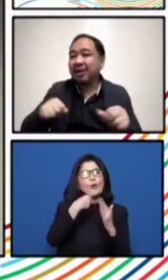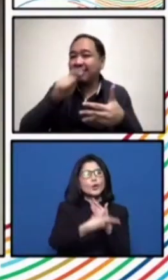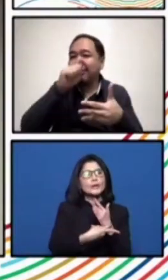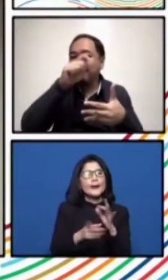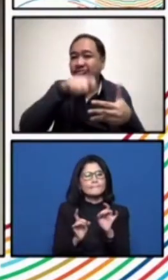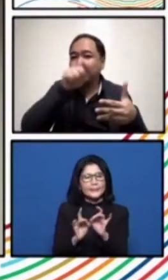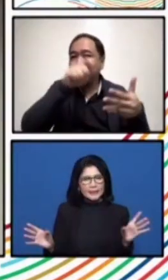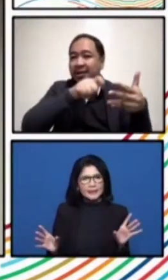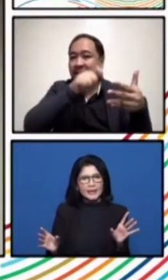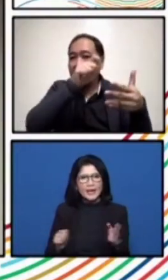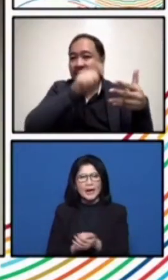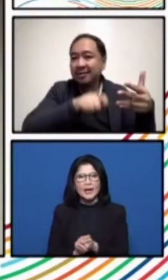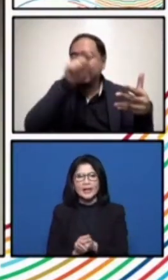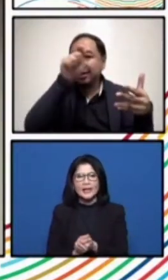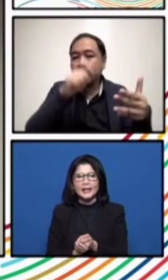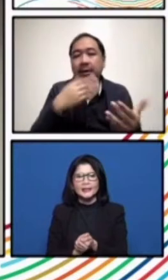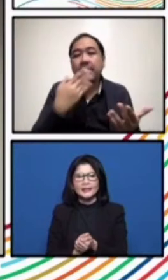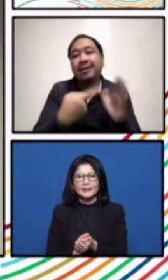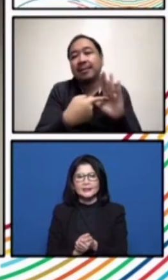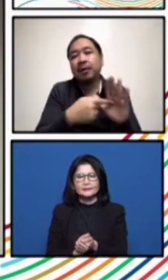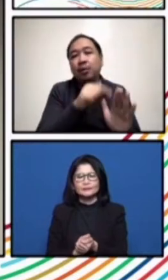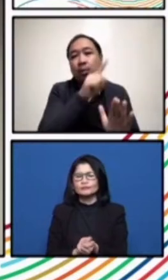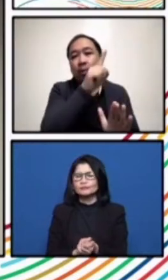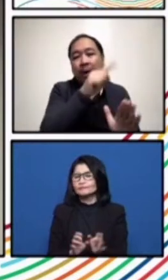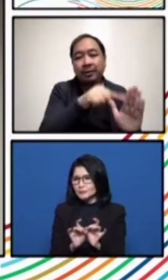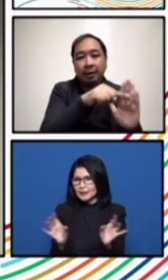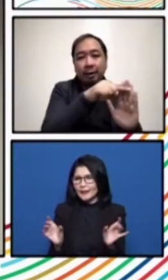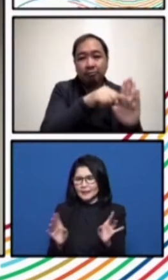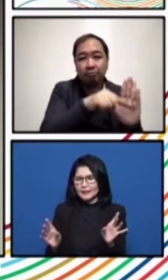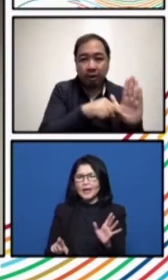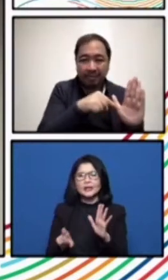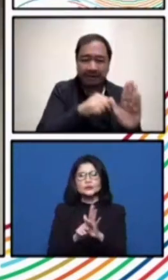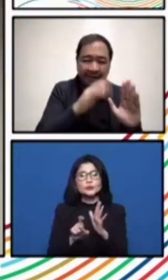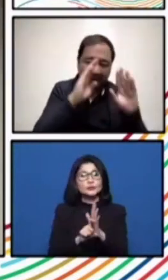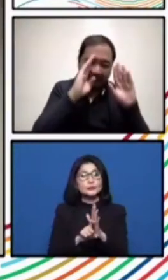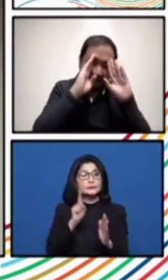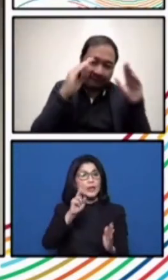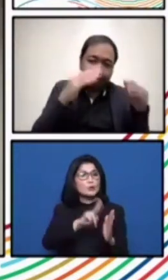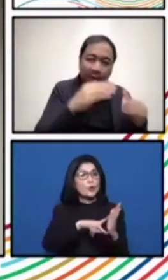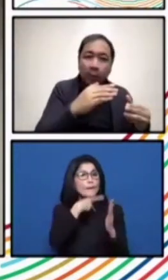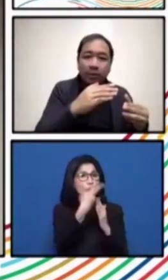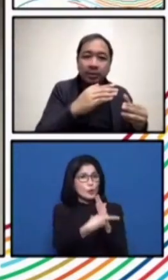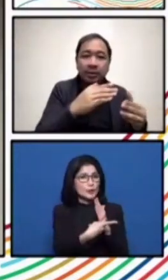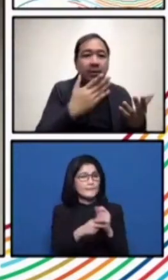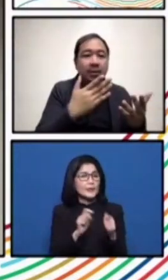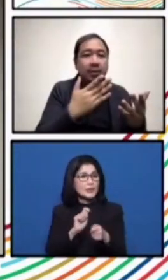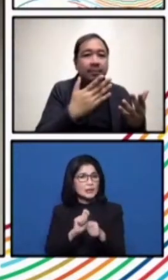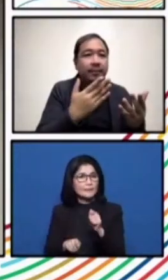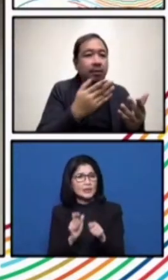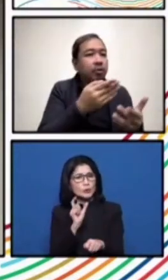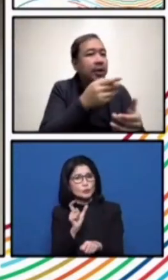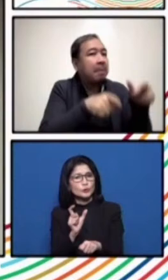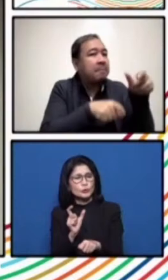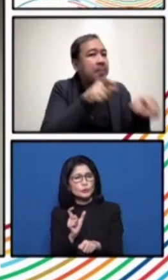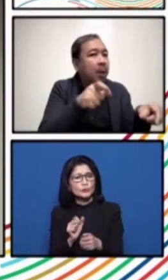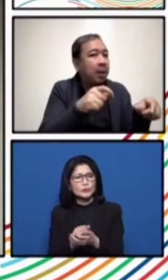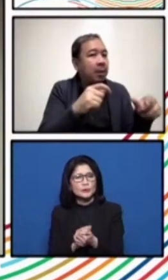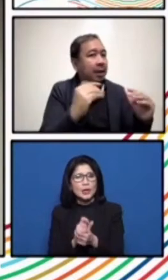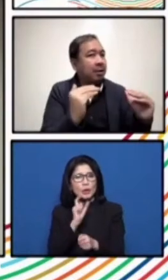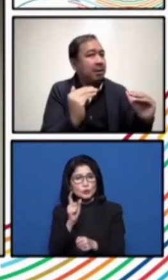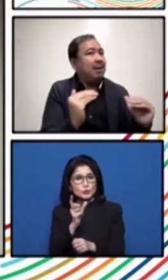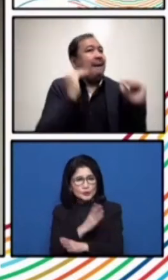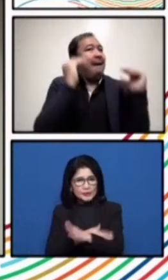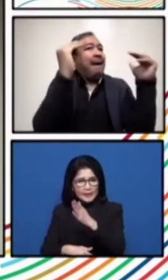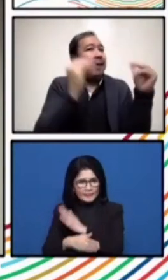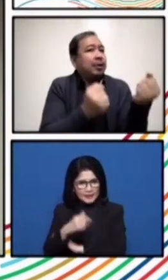for example maybe one program is really designed for for people with high support needs so they're going to have a different cutoff for